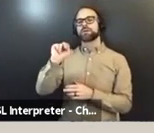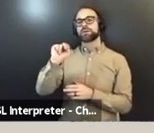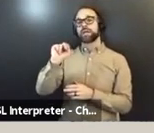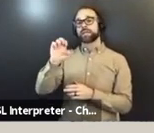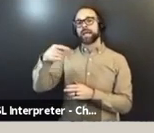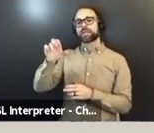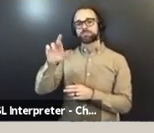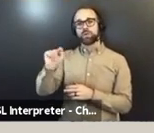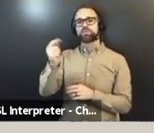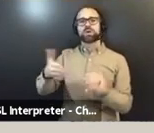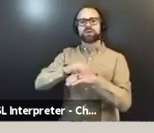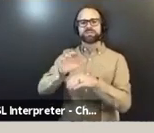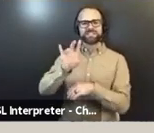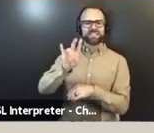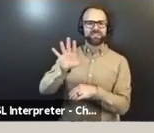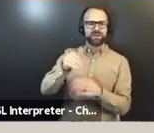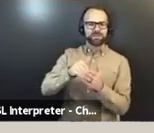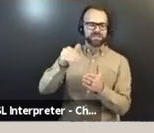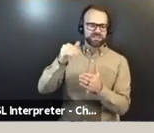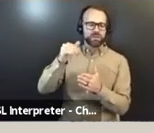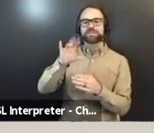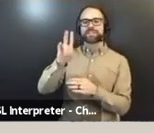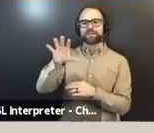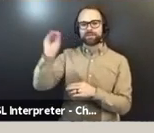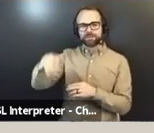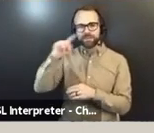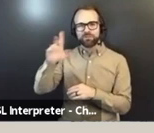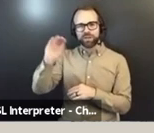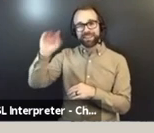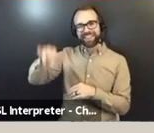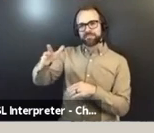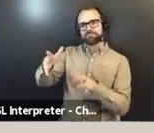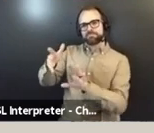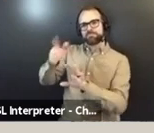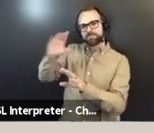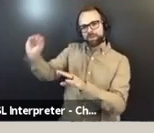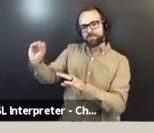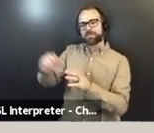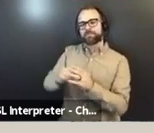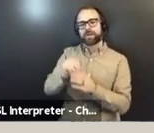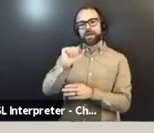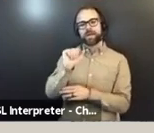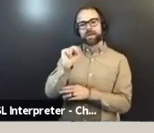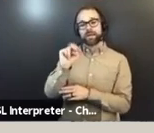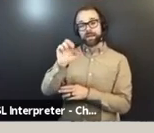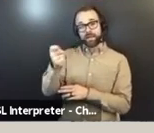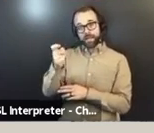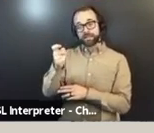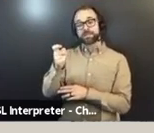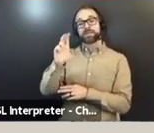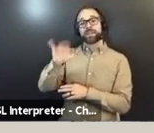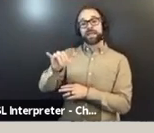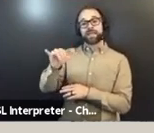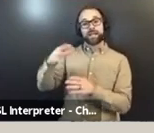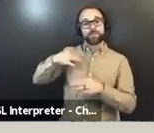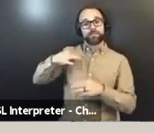cost, and 25% is a contribution for the company. The CAN export application is now a 2-year program.